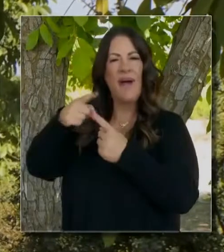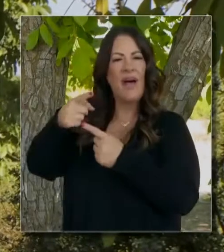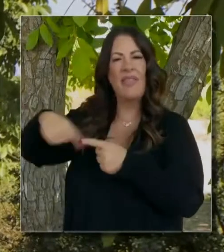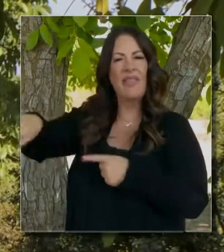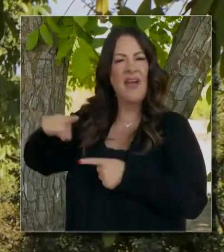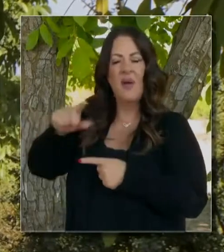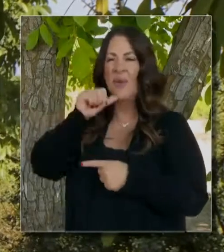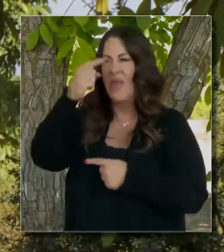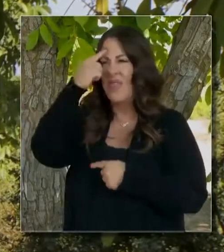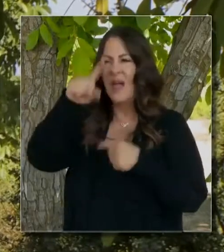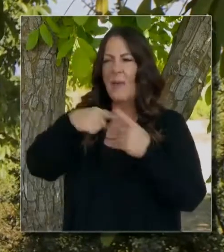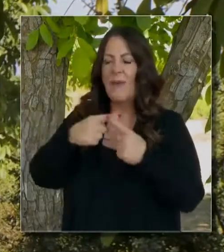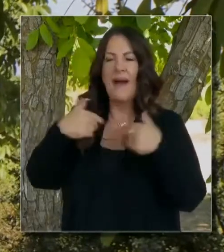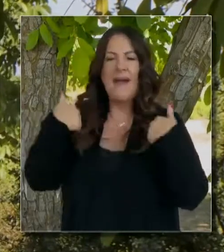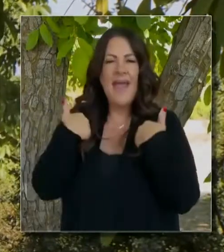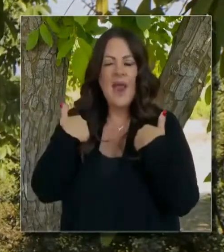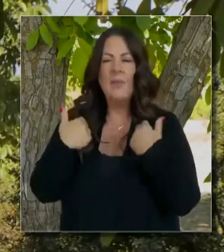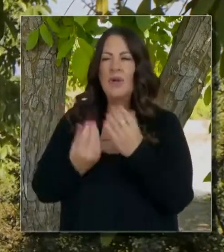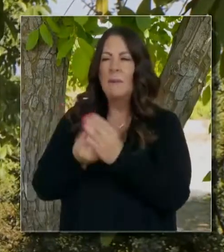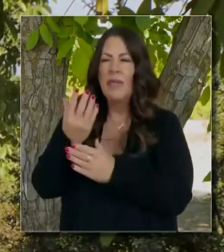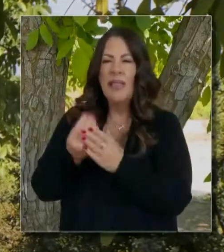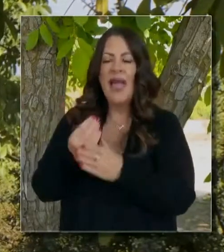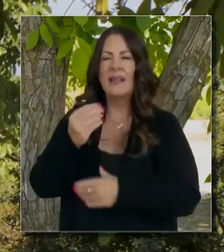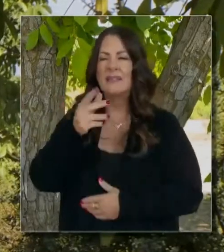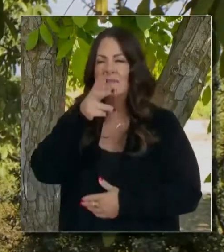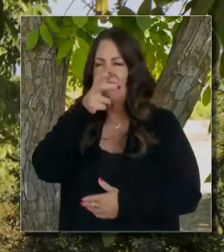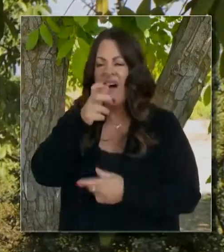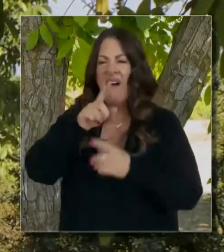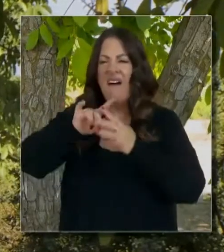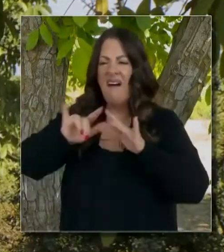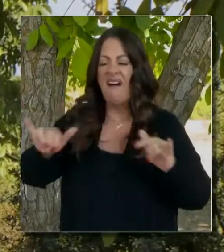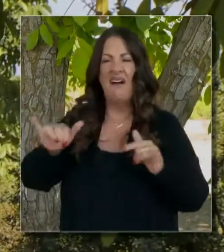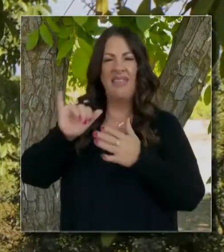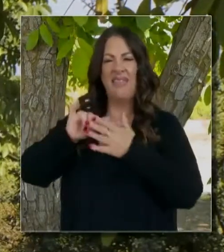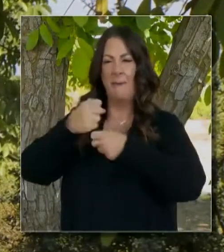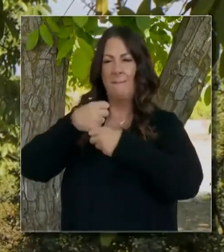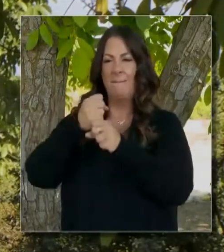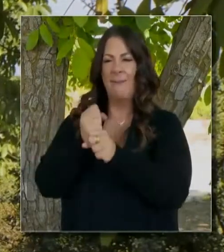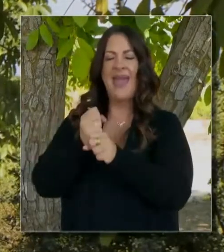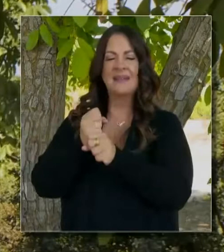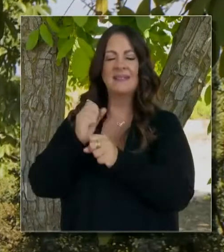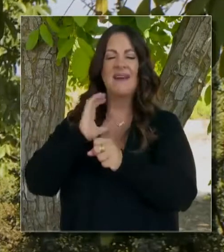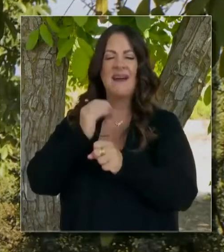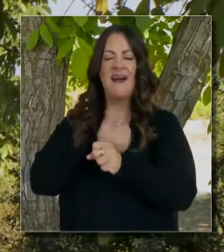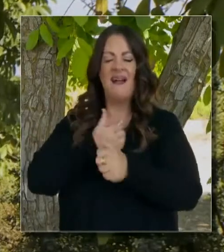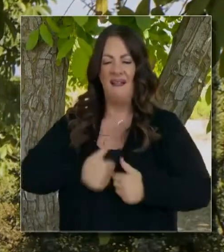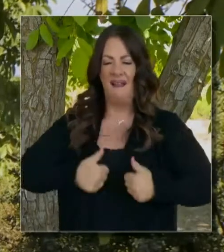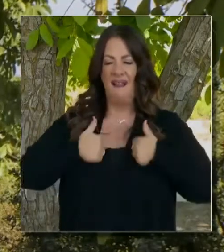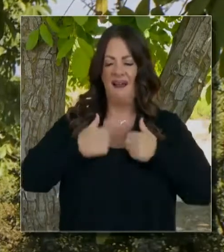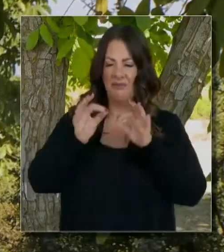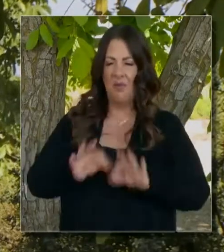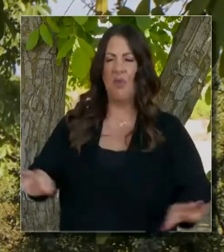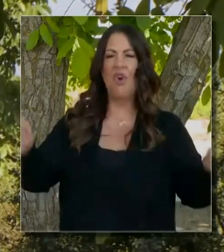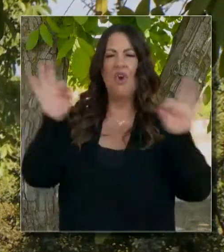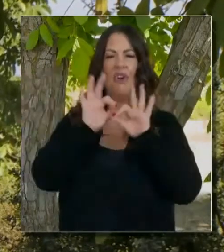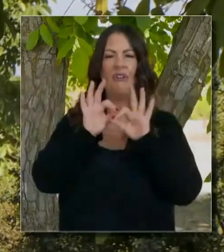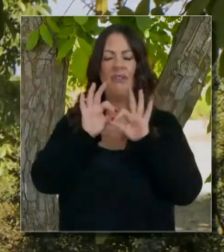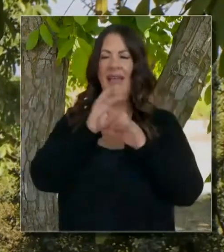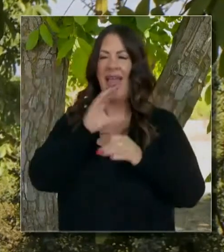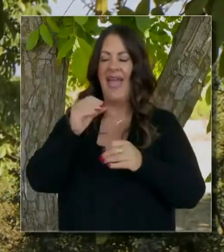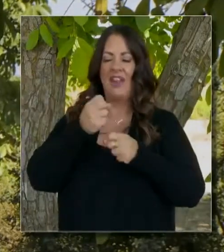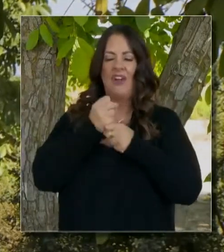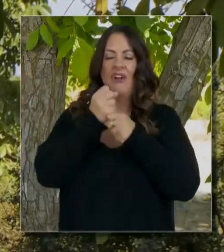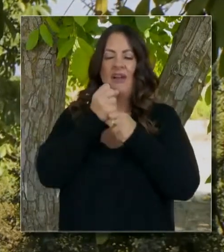insects and all of these things that truly make life not only worth living, but life even